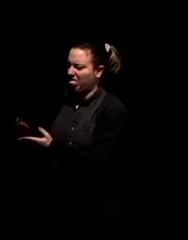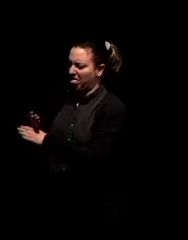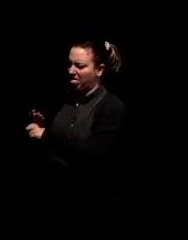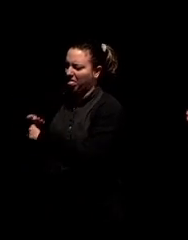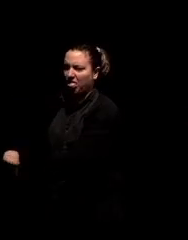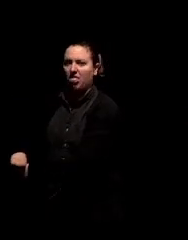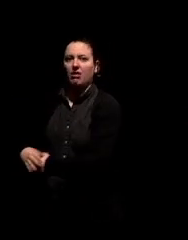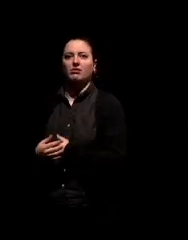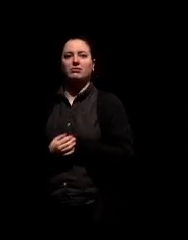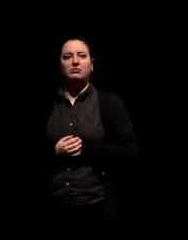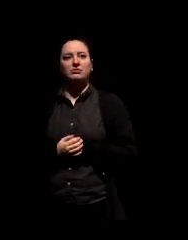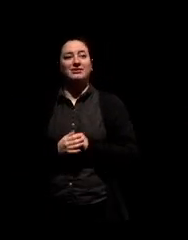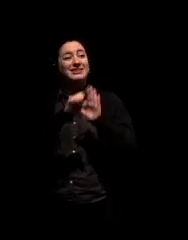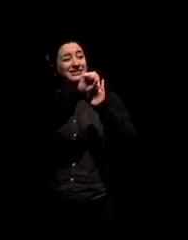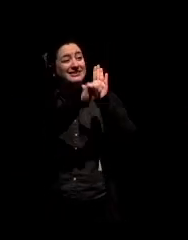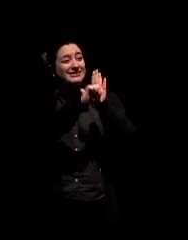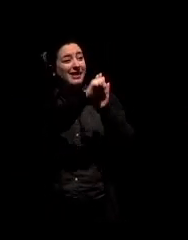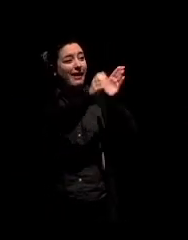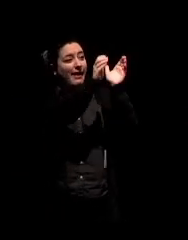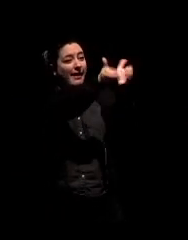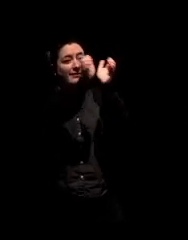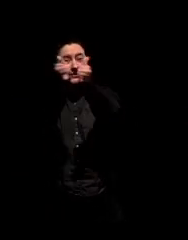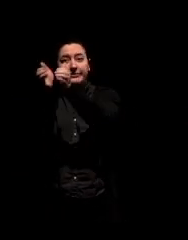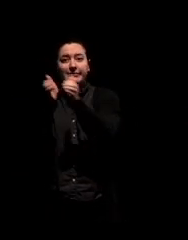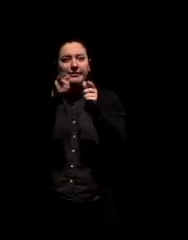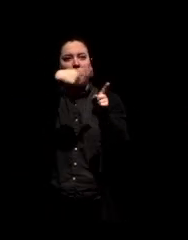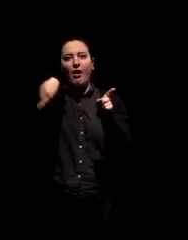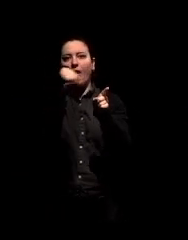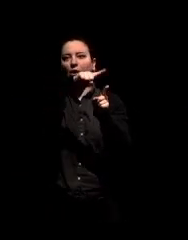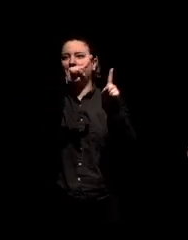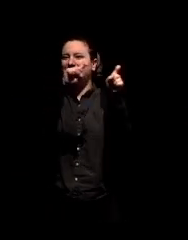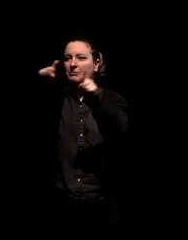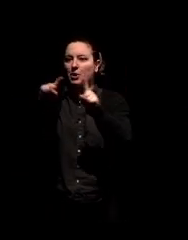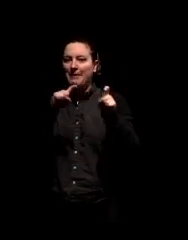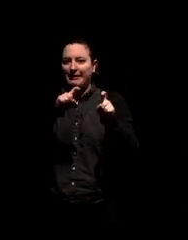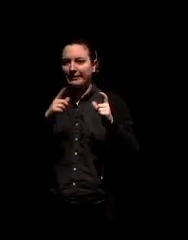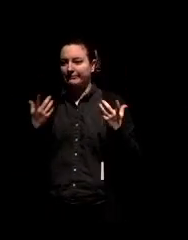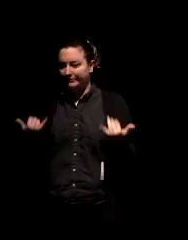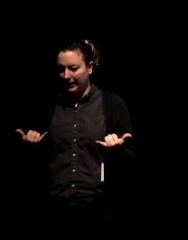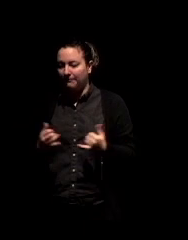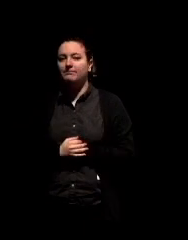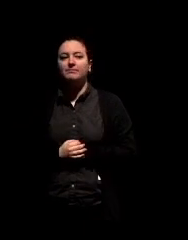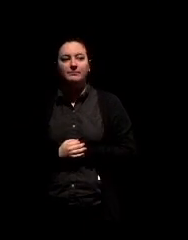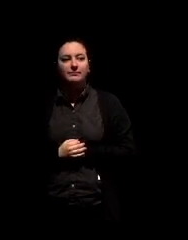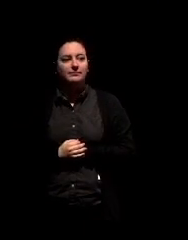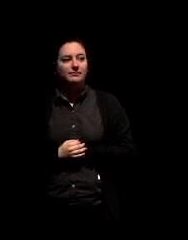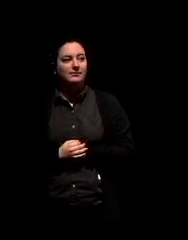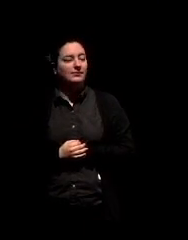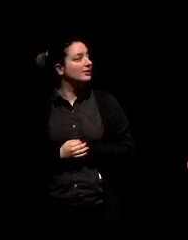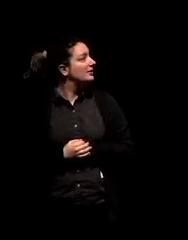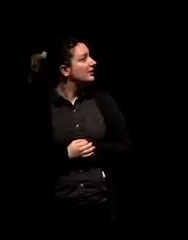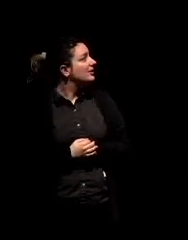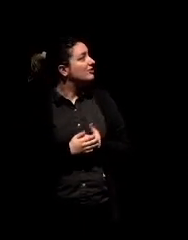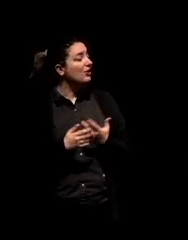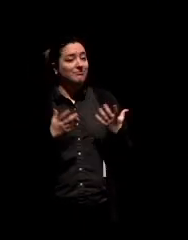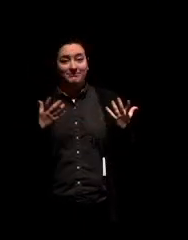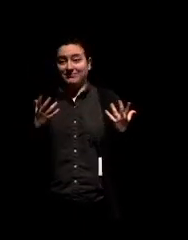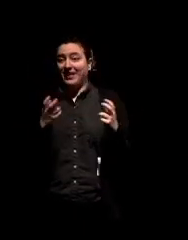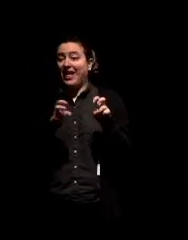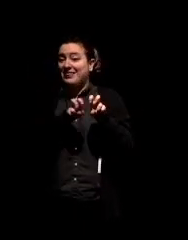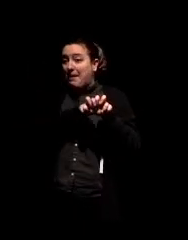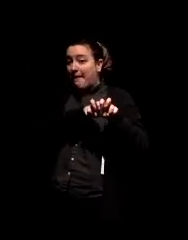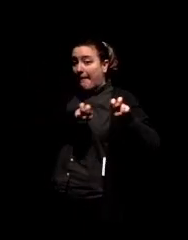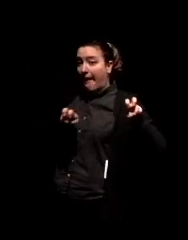are experimenting in their labs. So it's just one idea, and the panelists who will be following afterwards will be giving